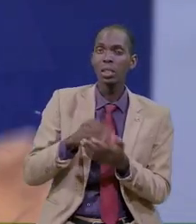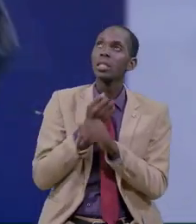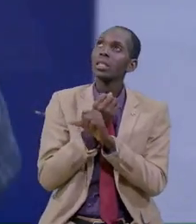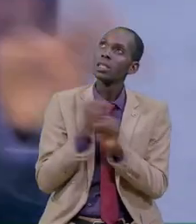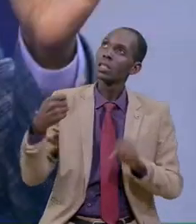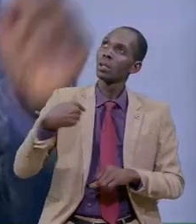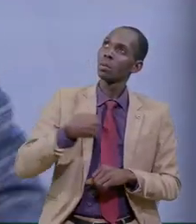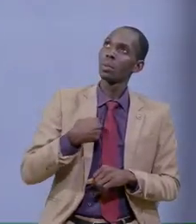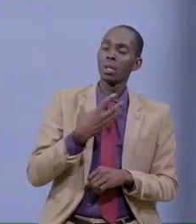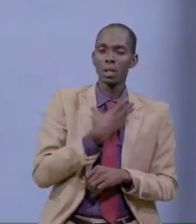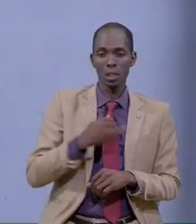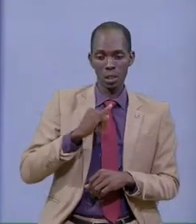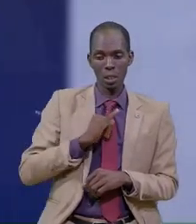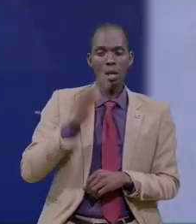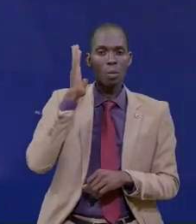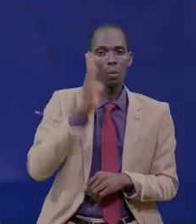be